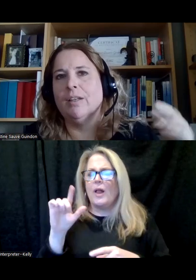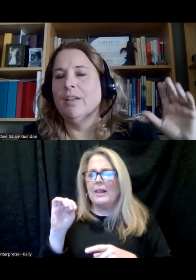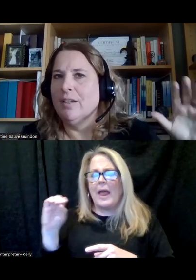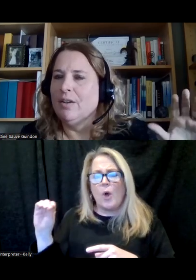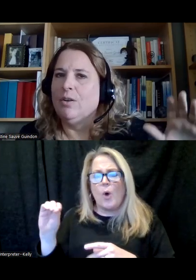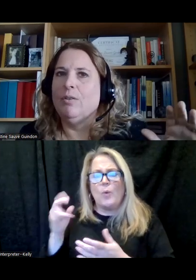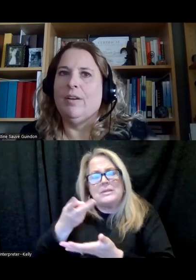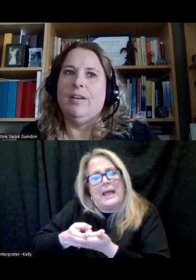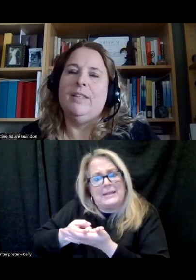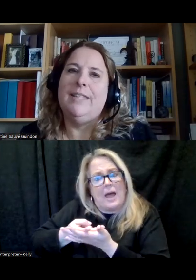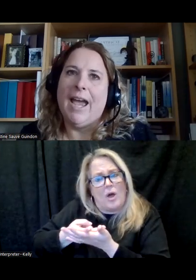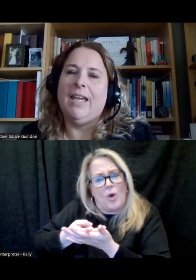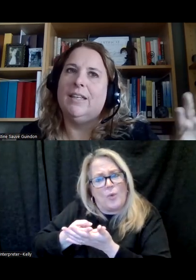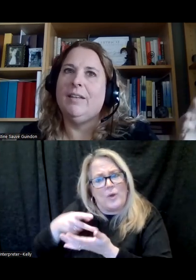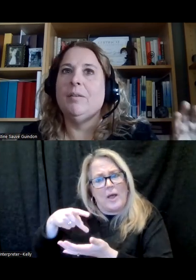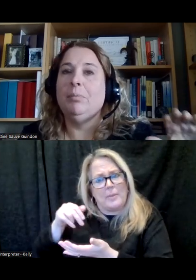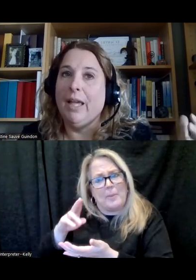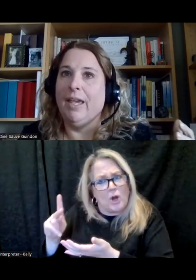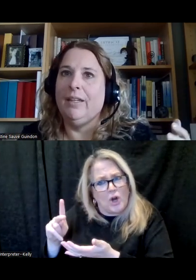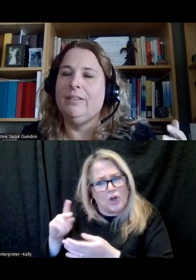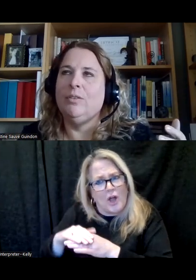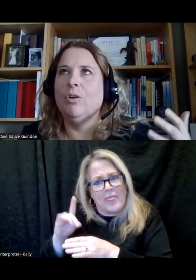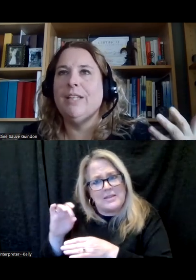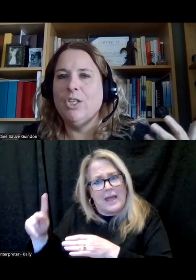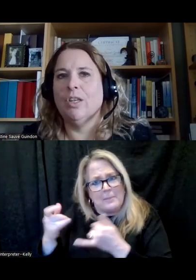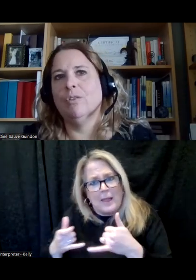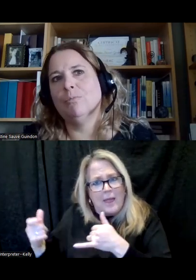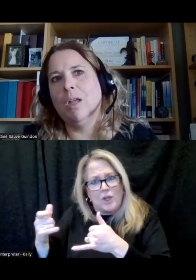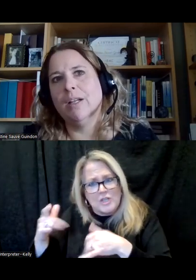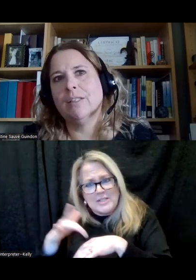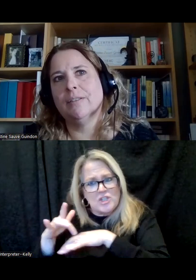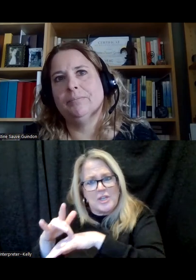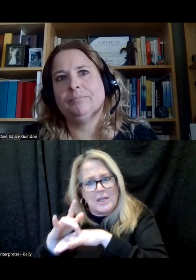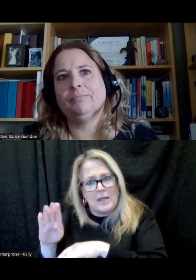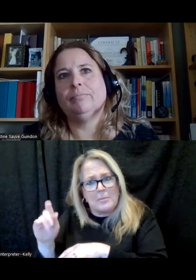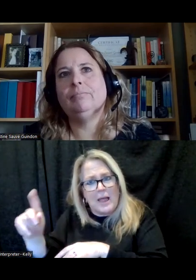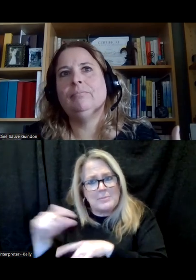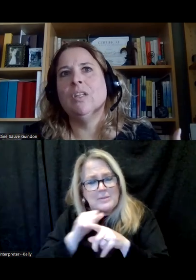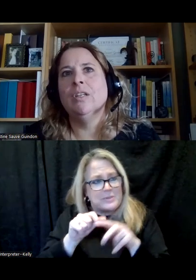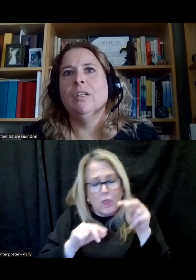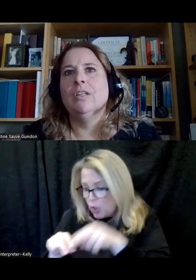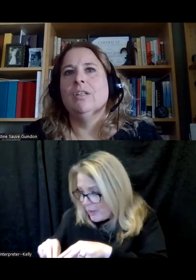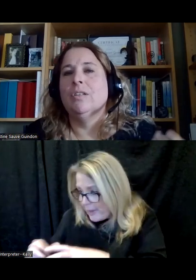park or on the deck playing or touching those blocks.